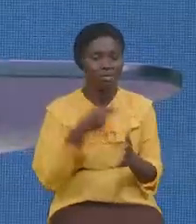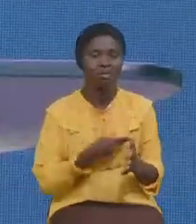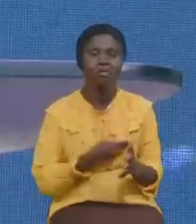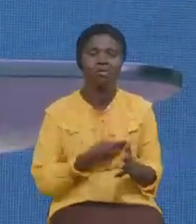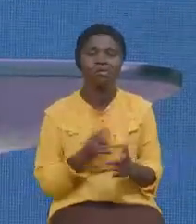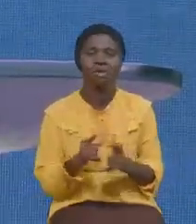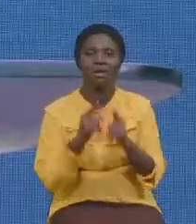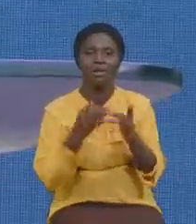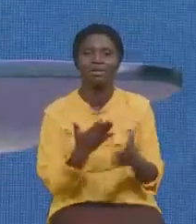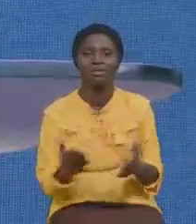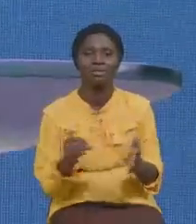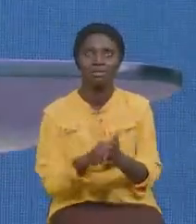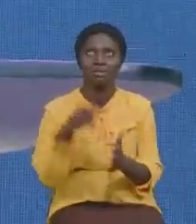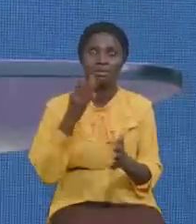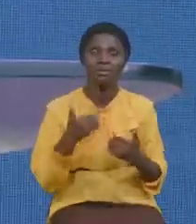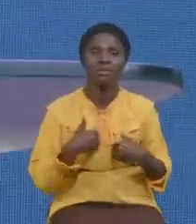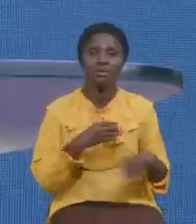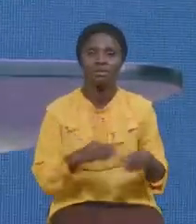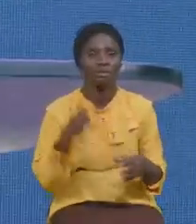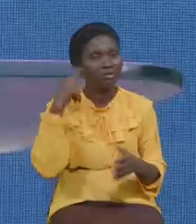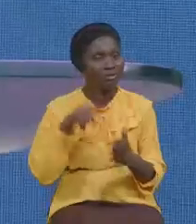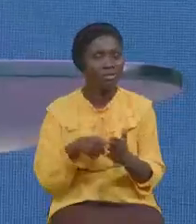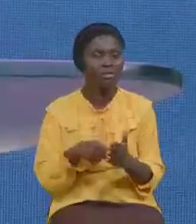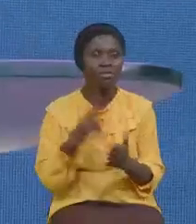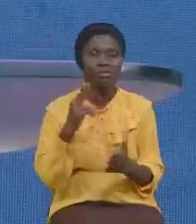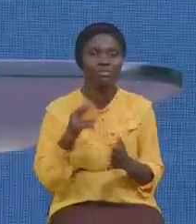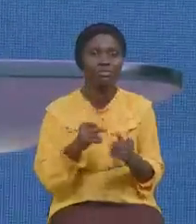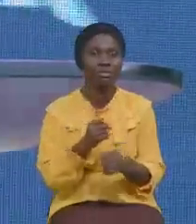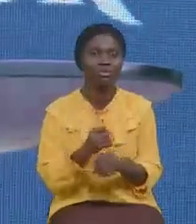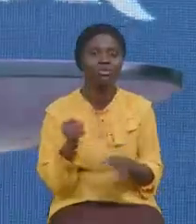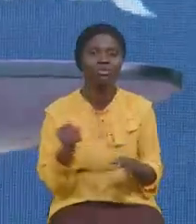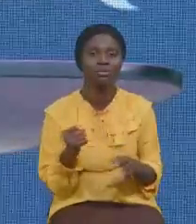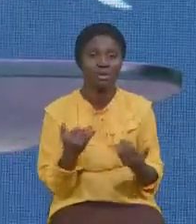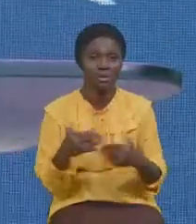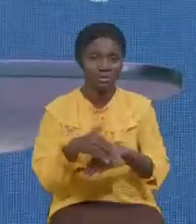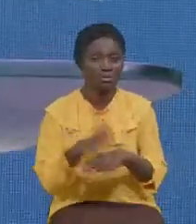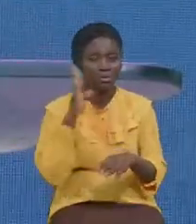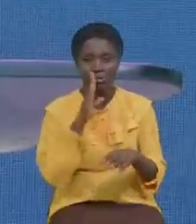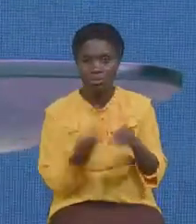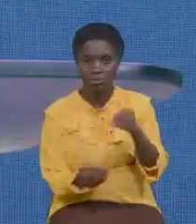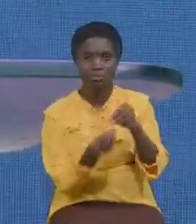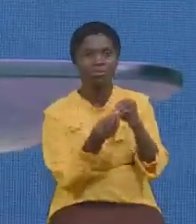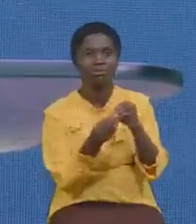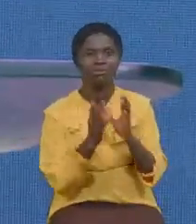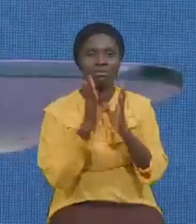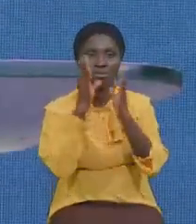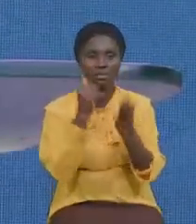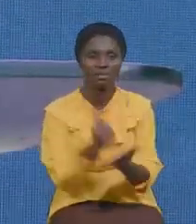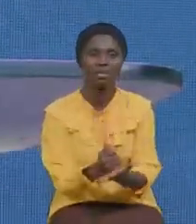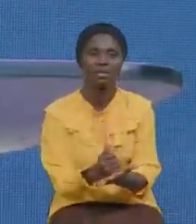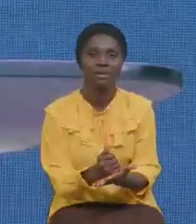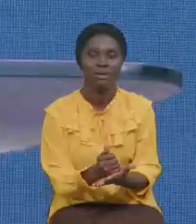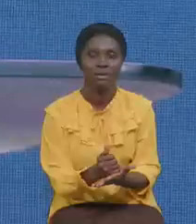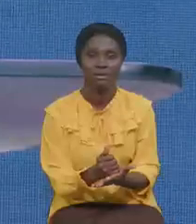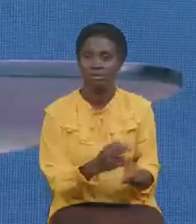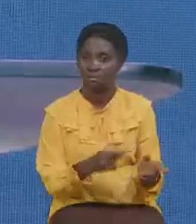And tonight, yours is going to be additional. I didn't hear amen. Are